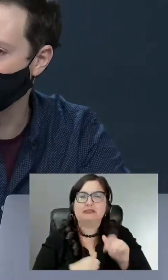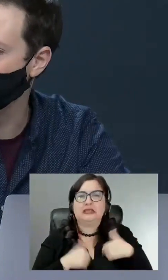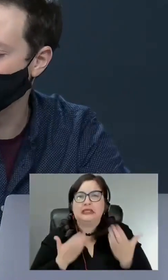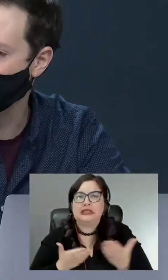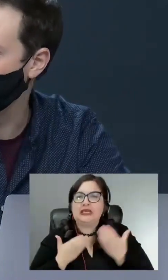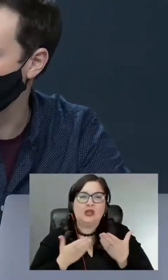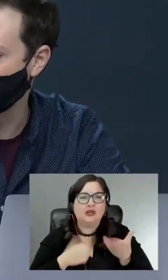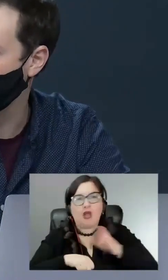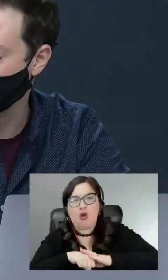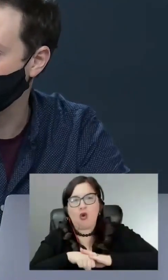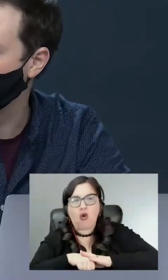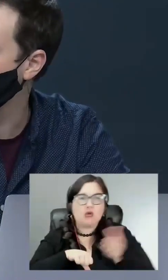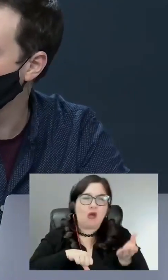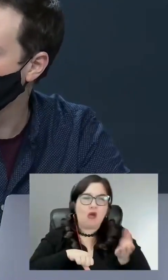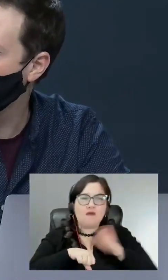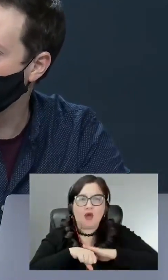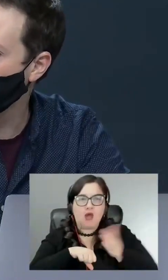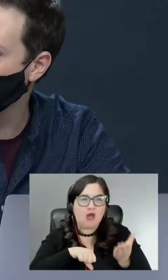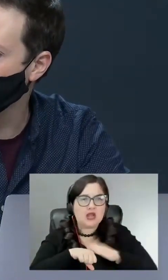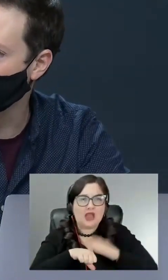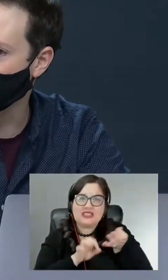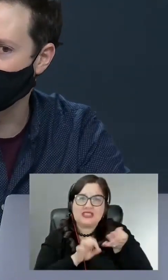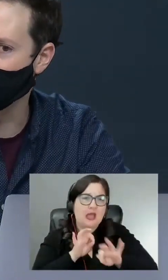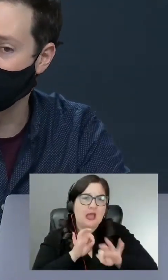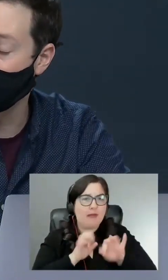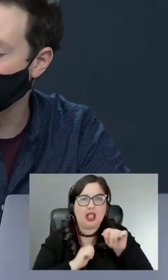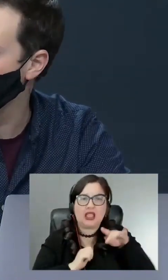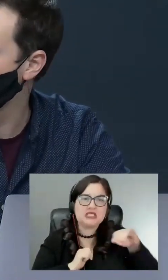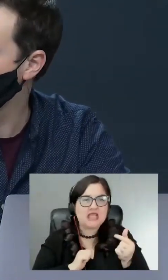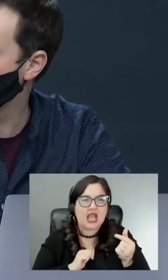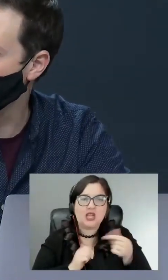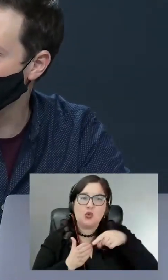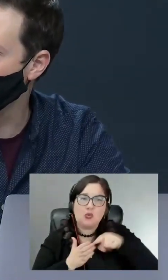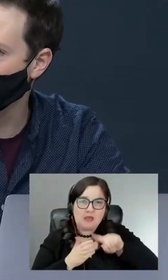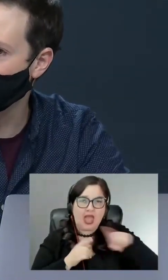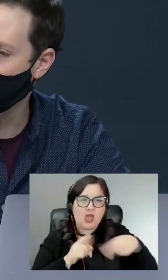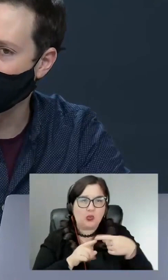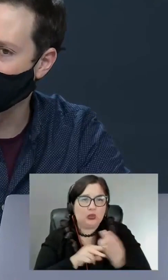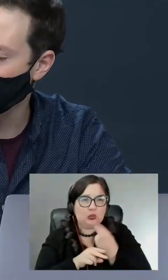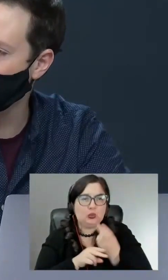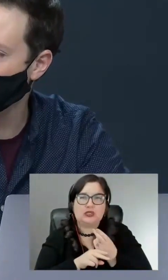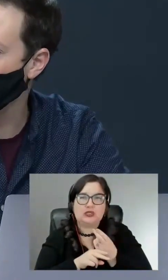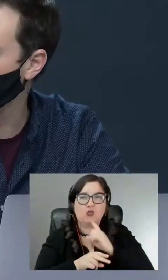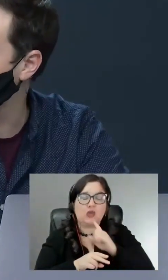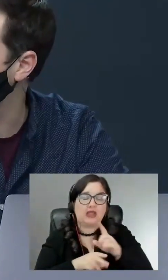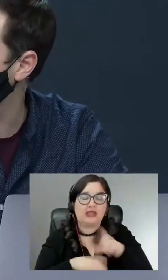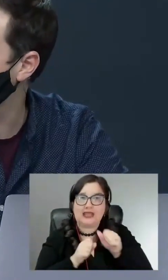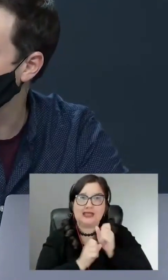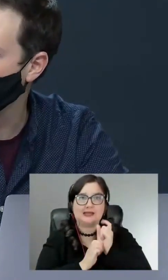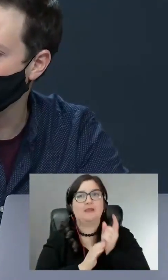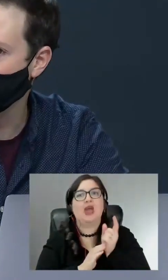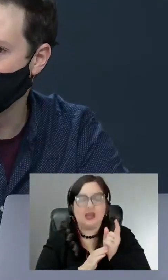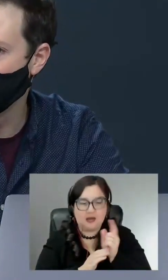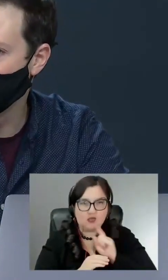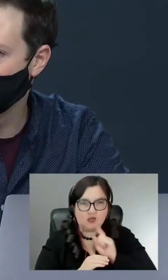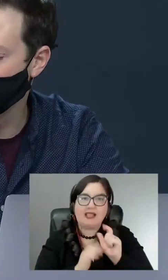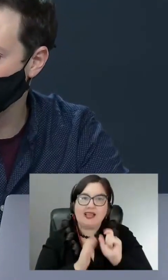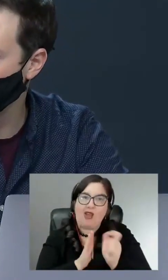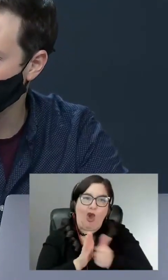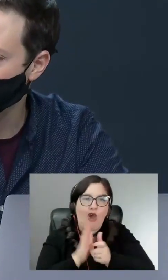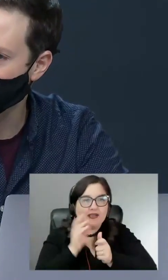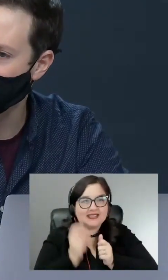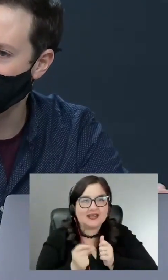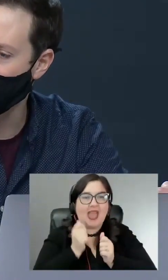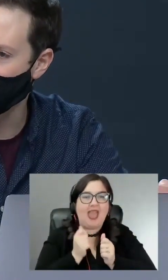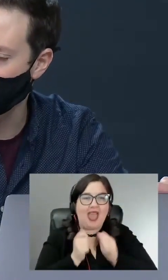this very simple like setting. It provisions in minutes. So basically, you can have an on-demand global network. And here,